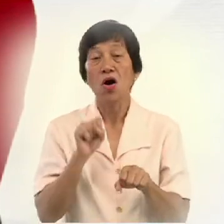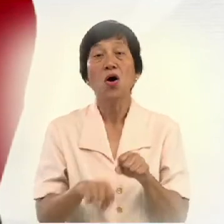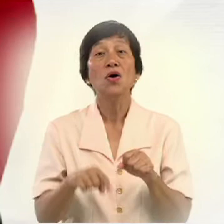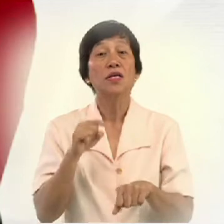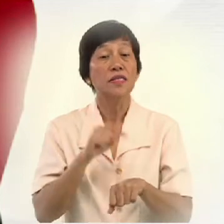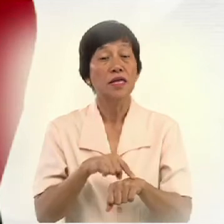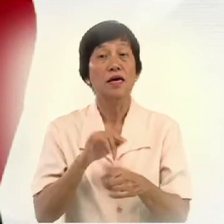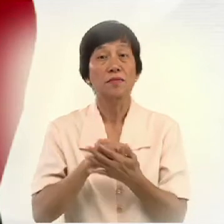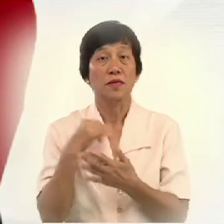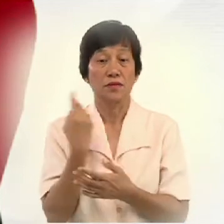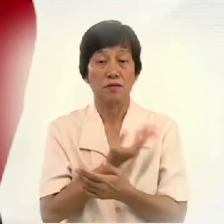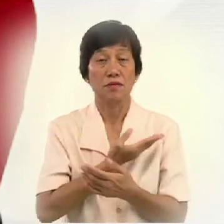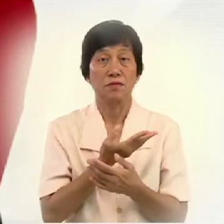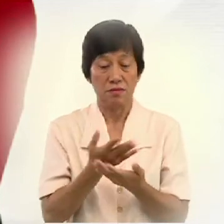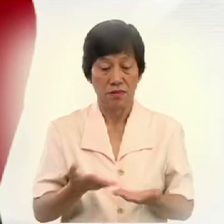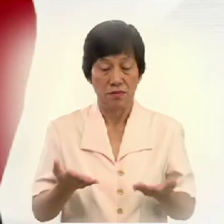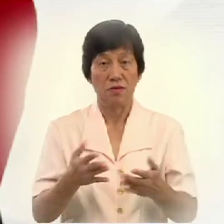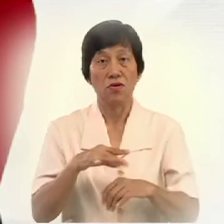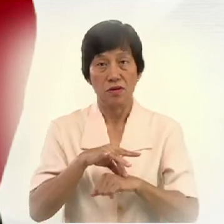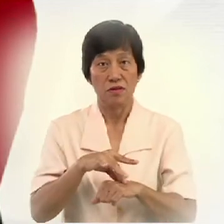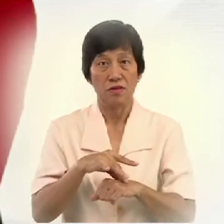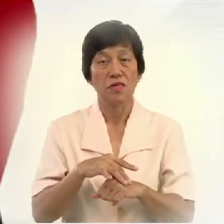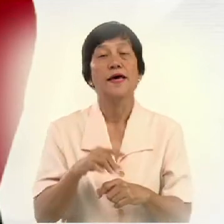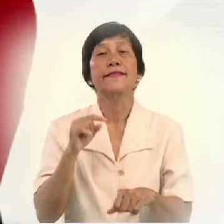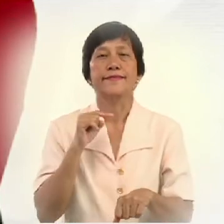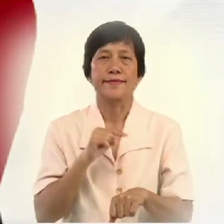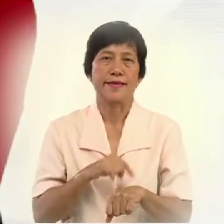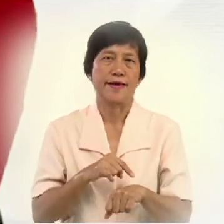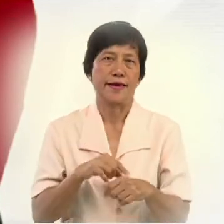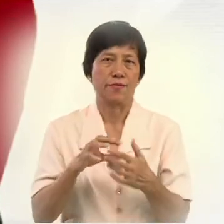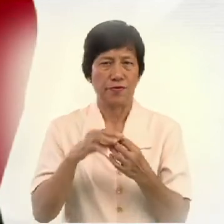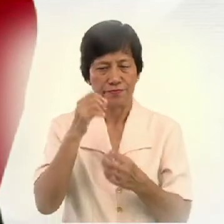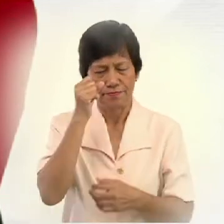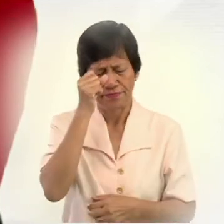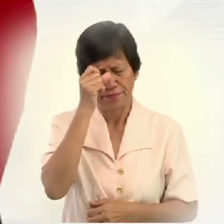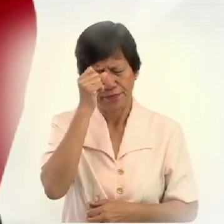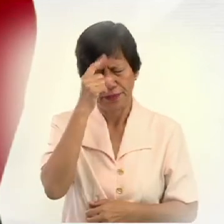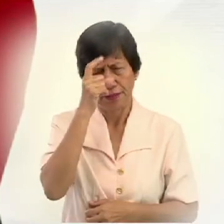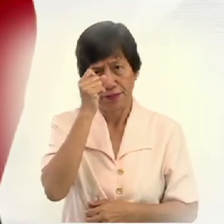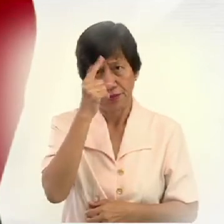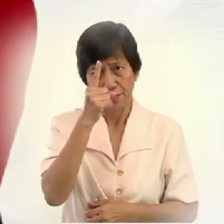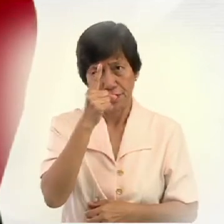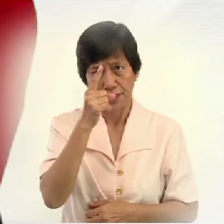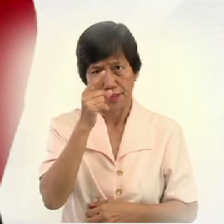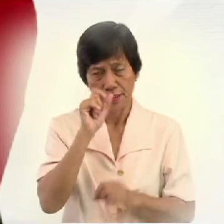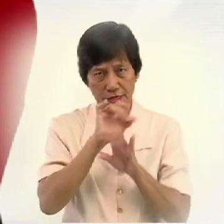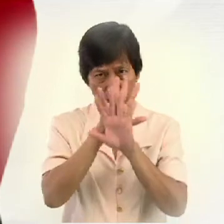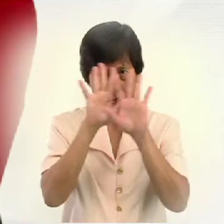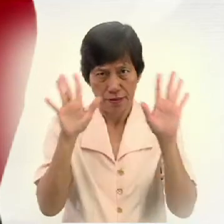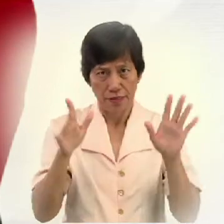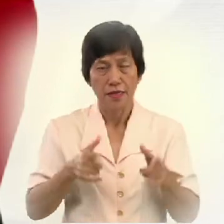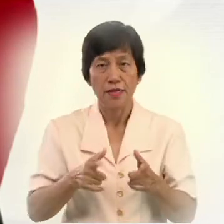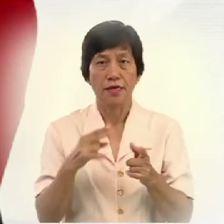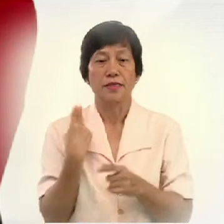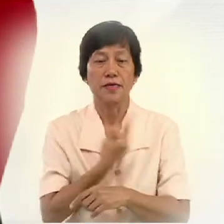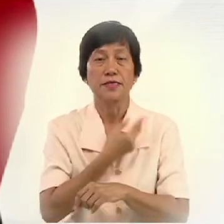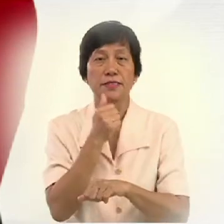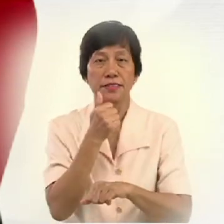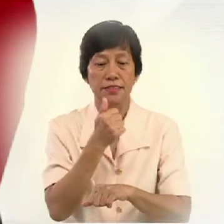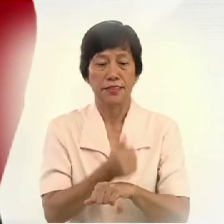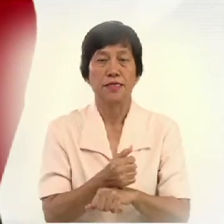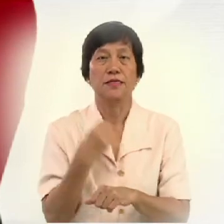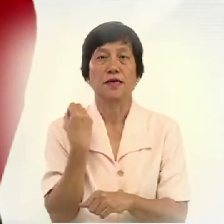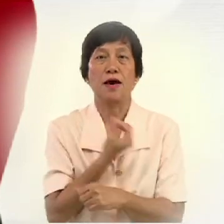God when you do not find it as valuable? So the time that we have here on earth is a time